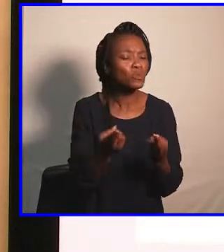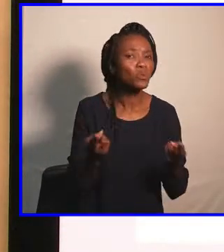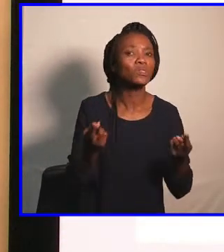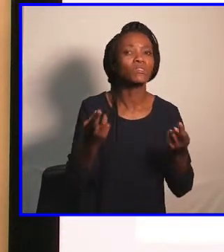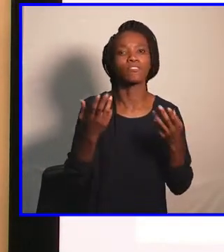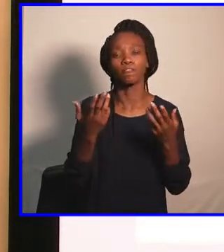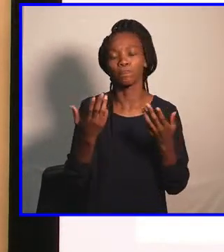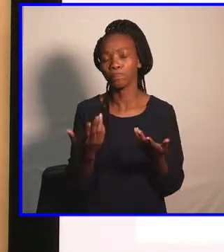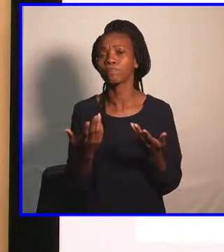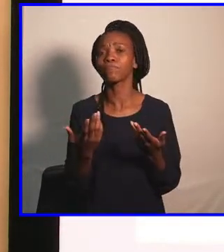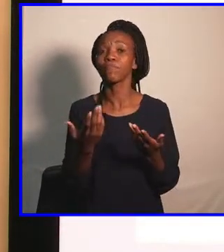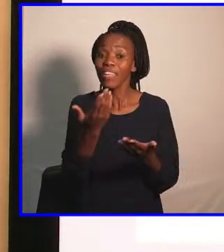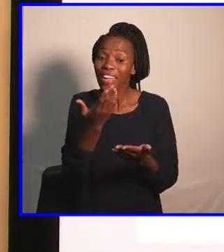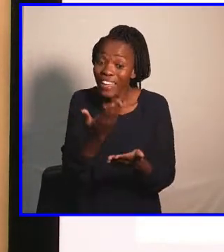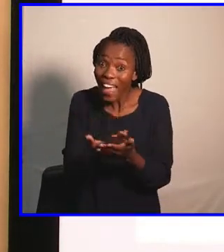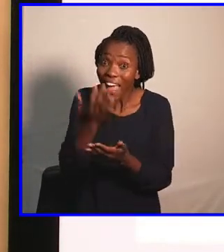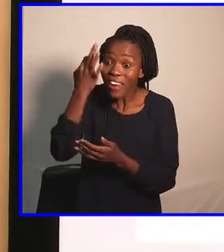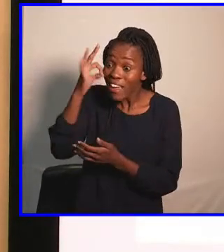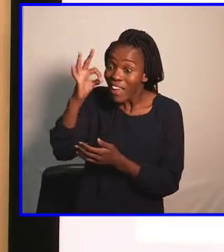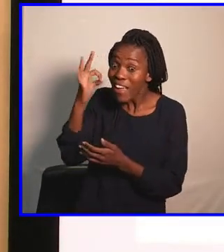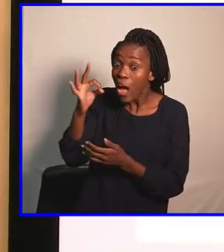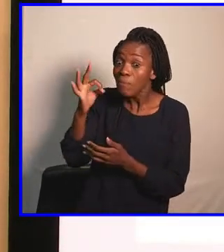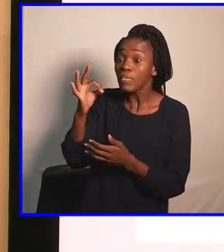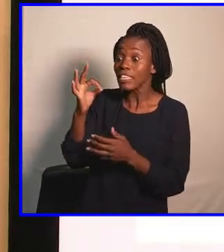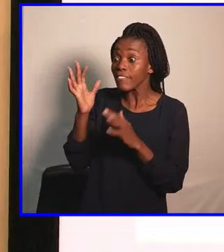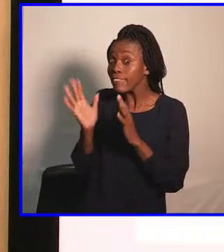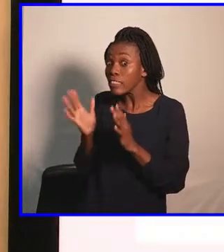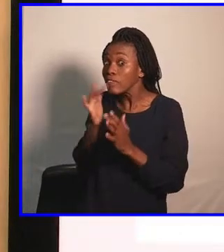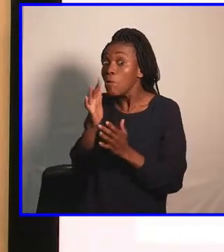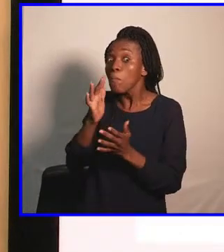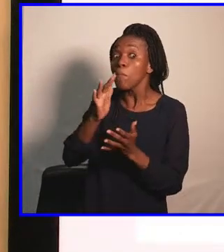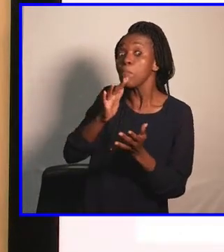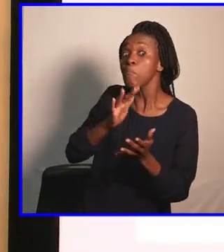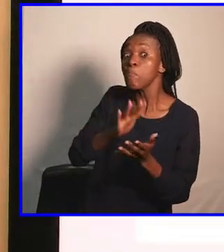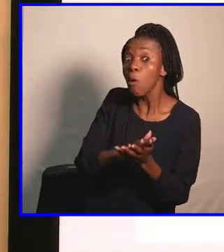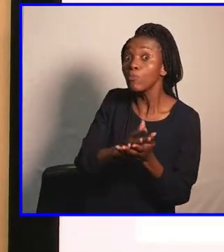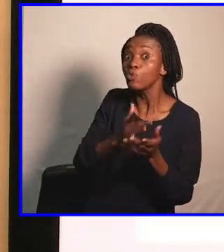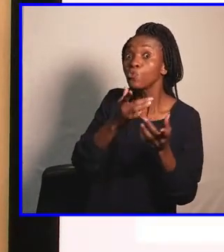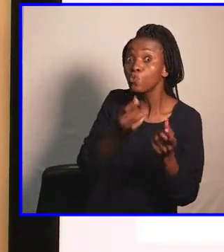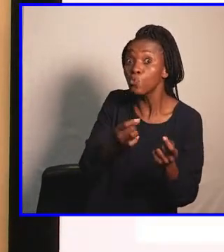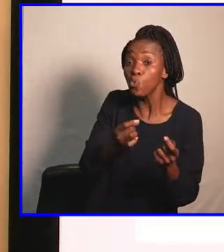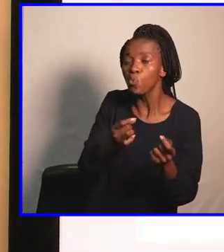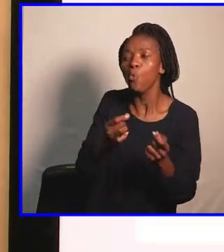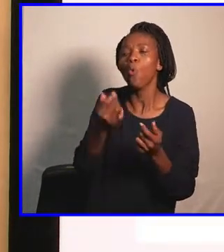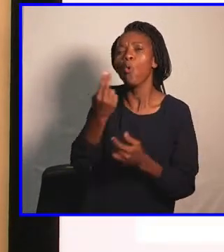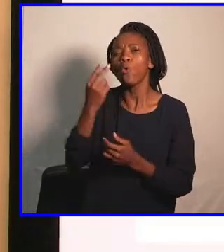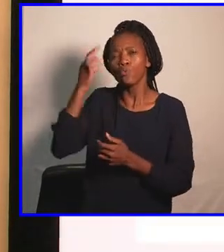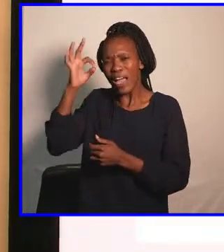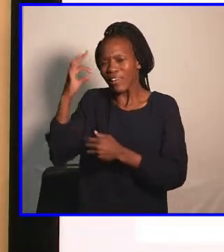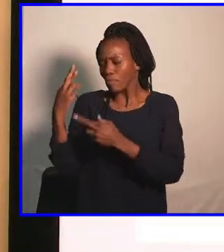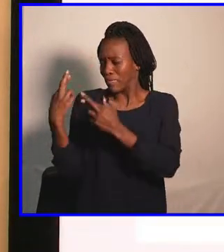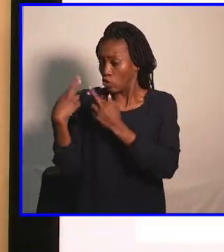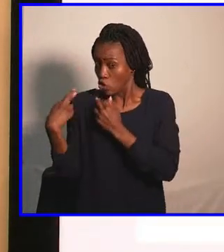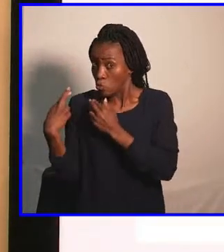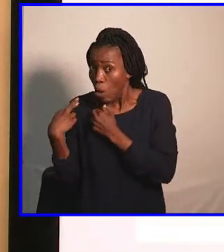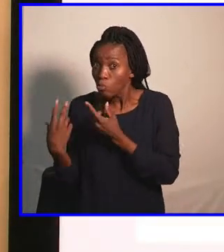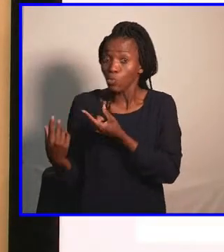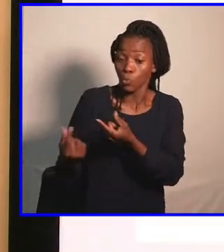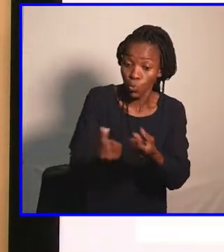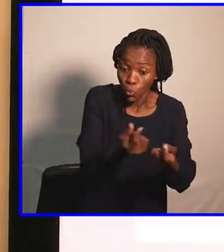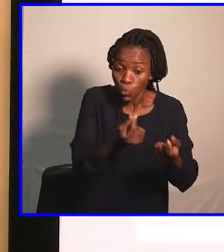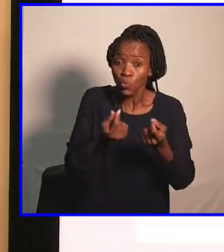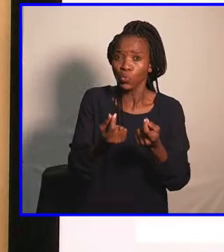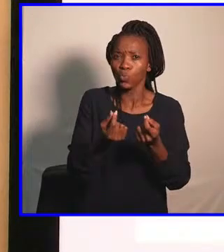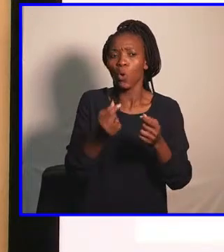resources to fulfill the promise and the mandate that we had to provide